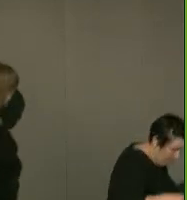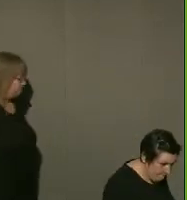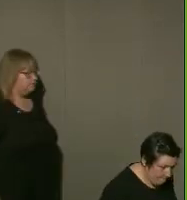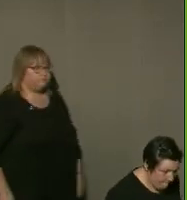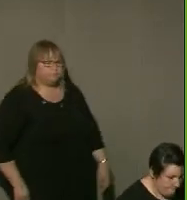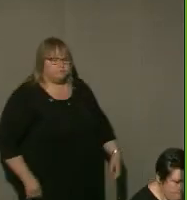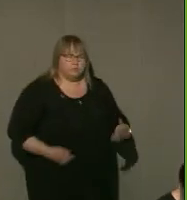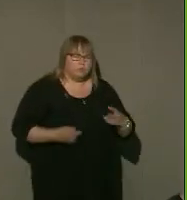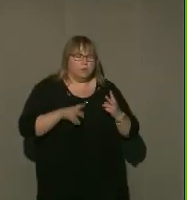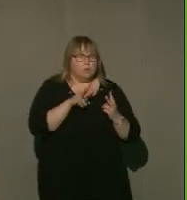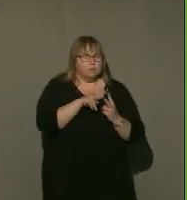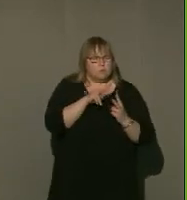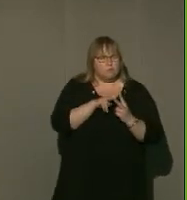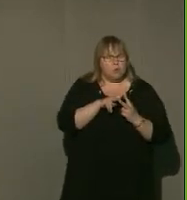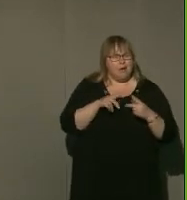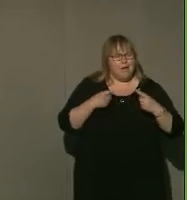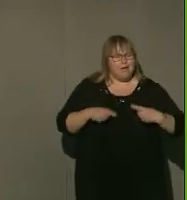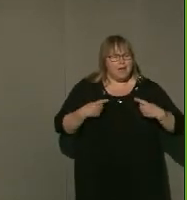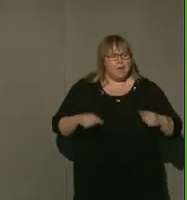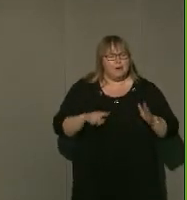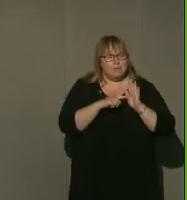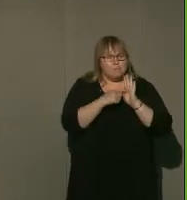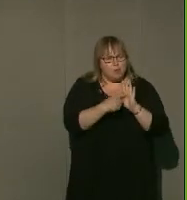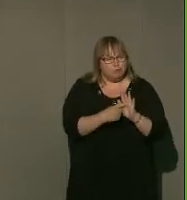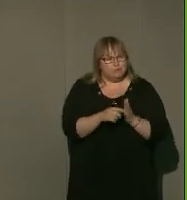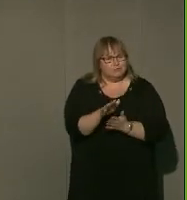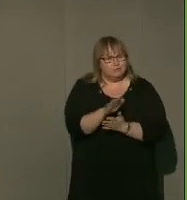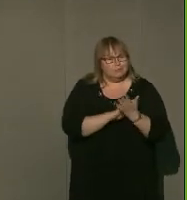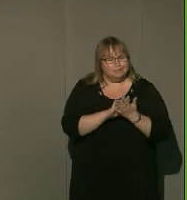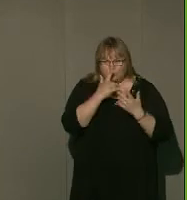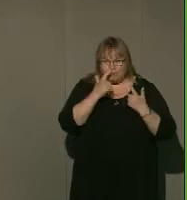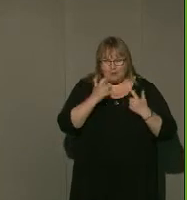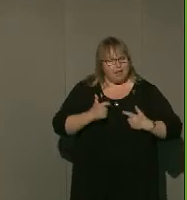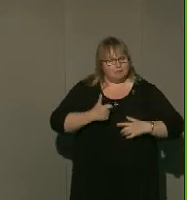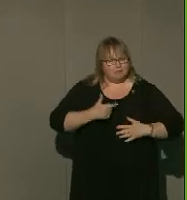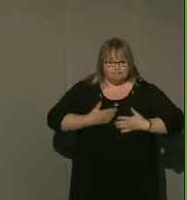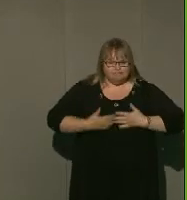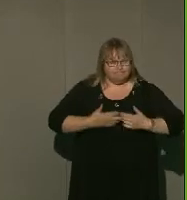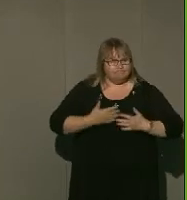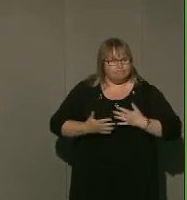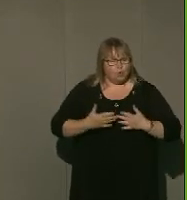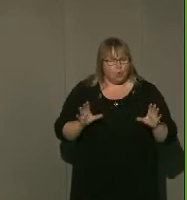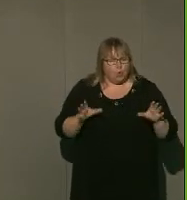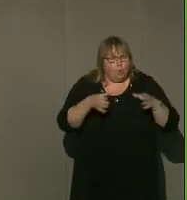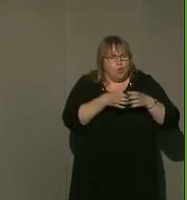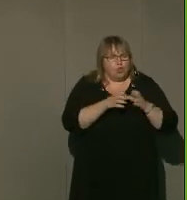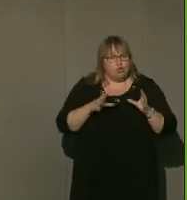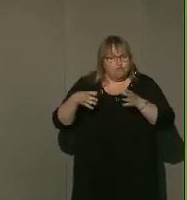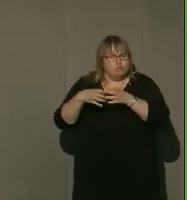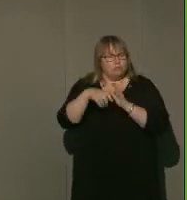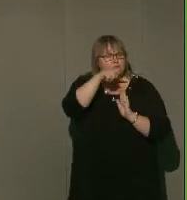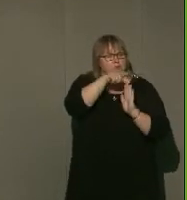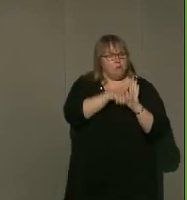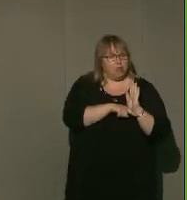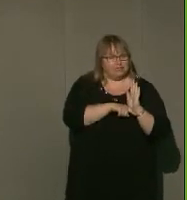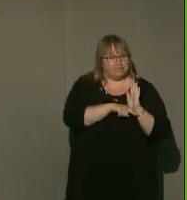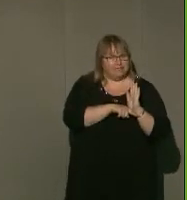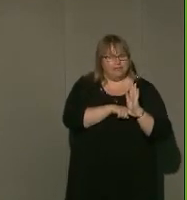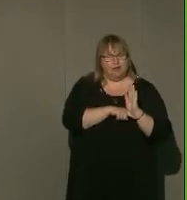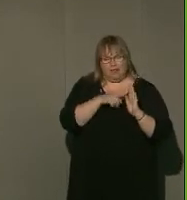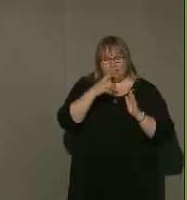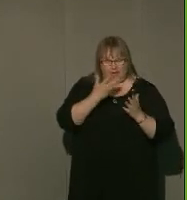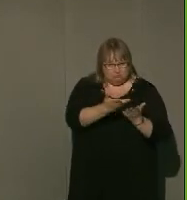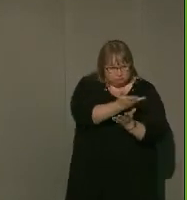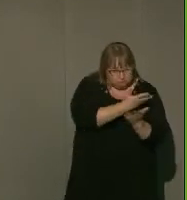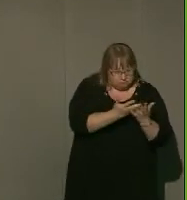that allow us to set up working groups to look at policy in a particular area, come back to conference in the future